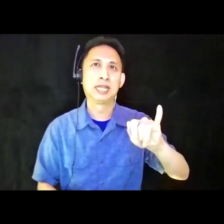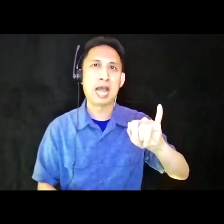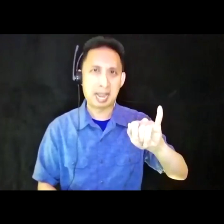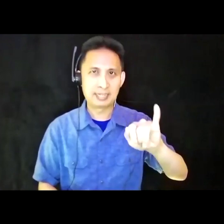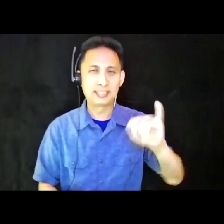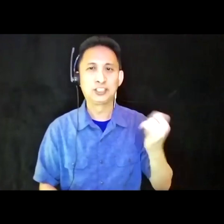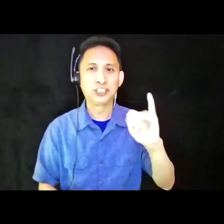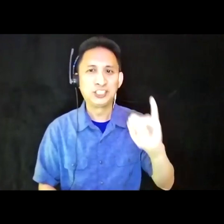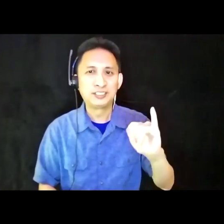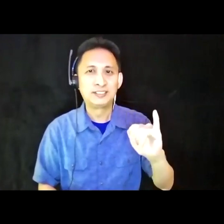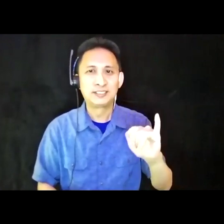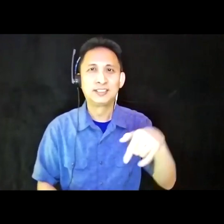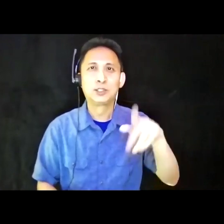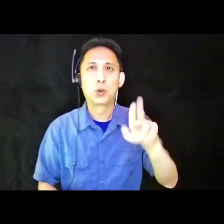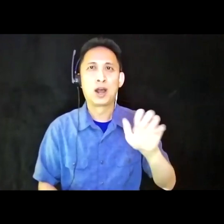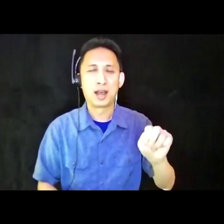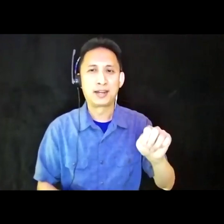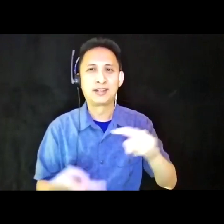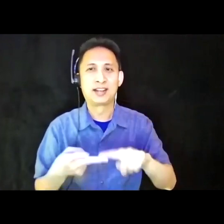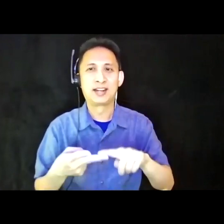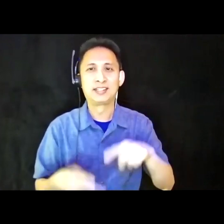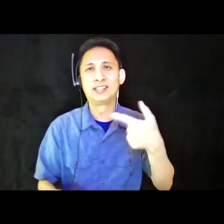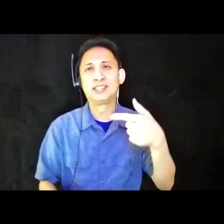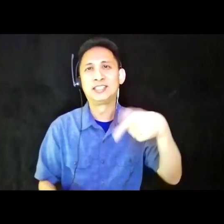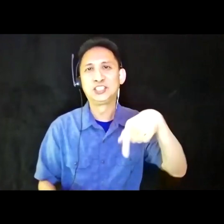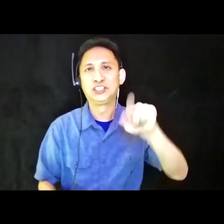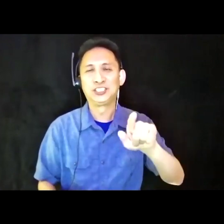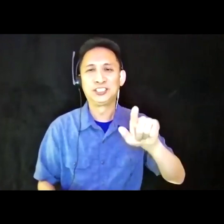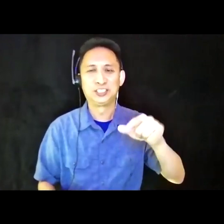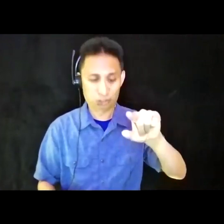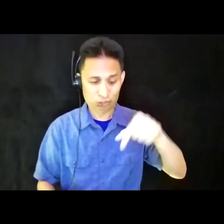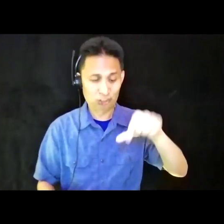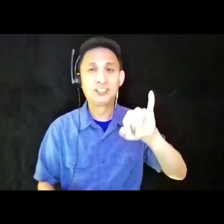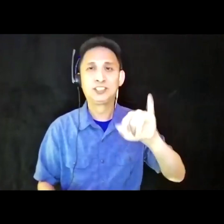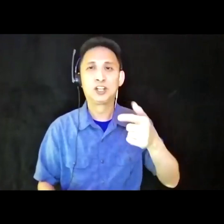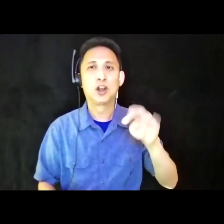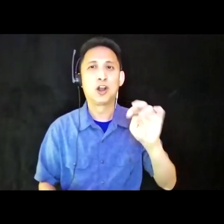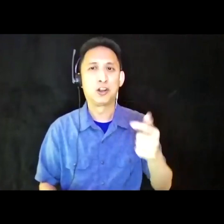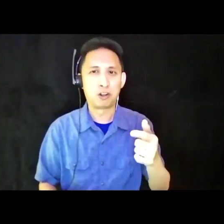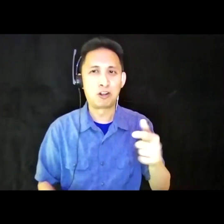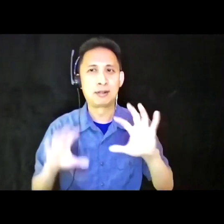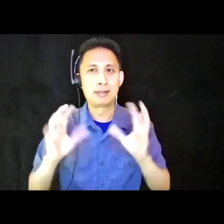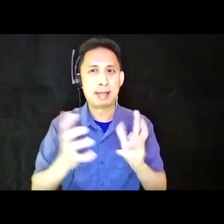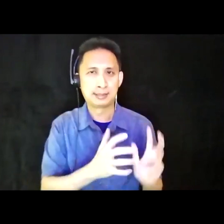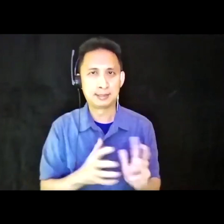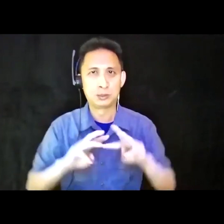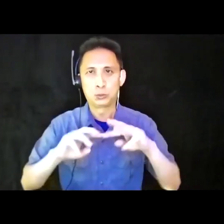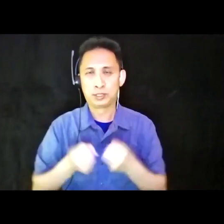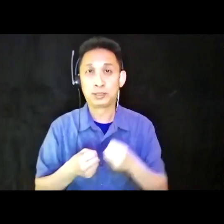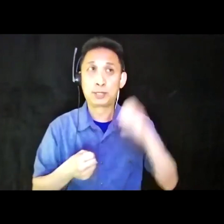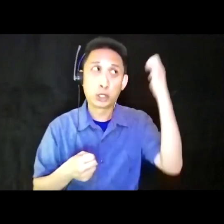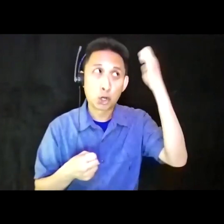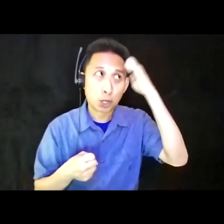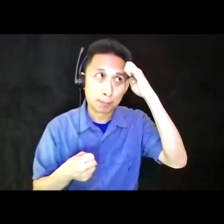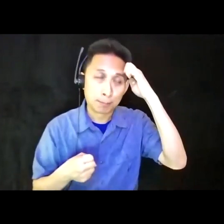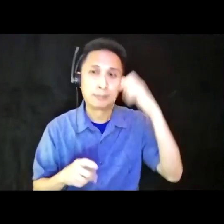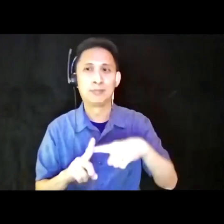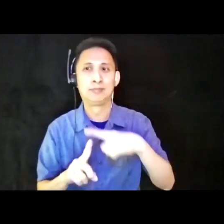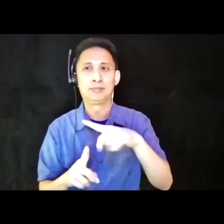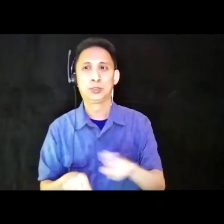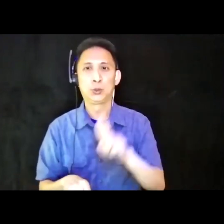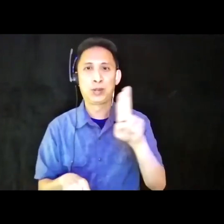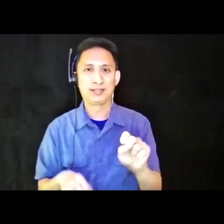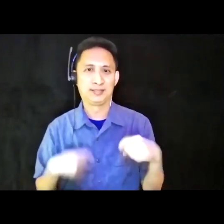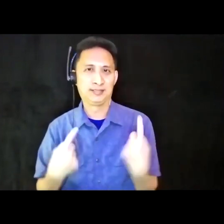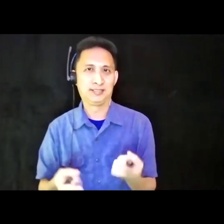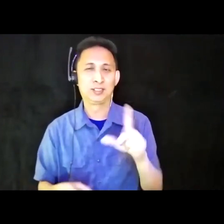ancient healing wisdom to the next generation with an approach that is both anthropological and spiritual. Her next step is to deconstruct the